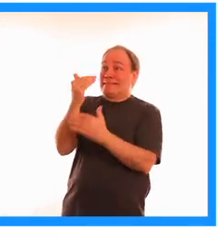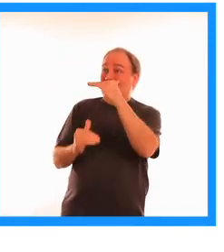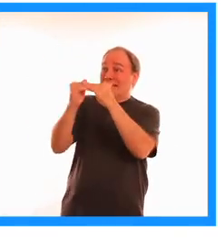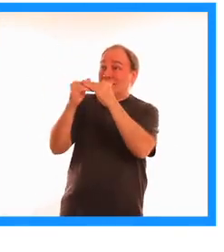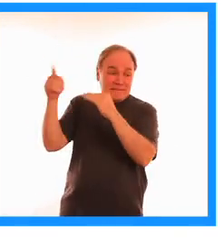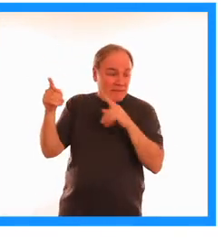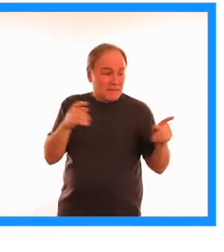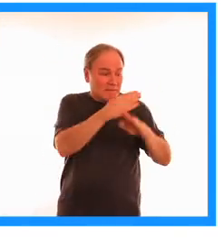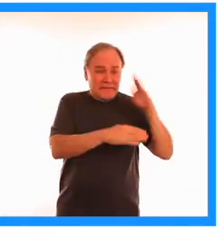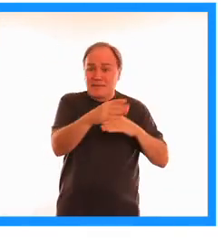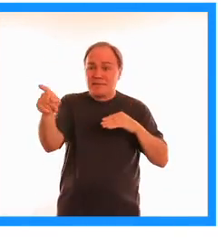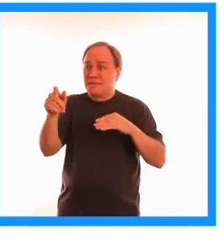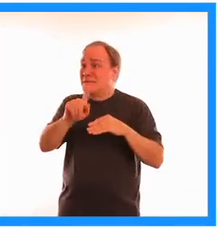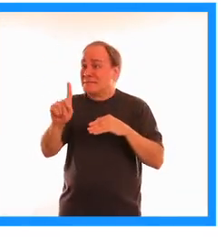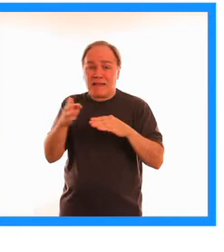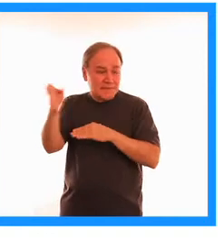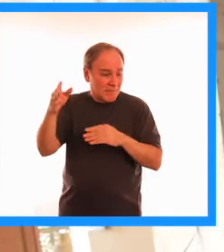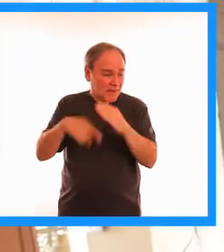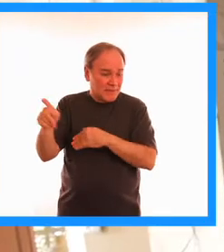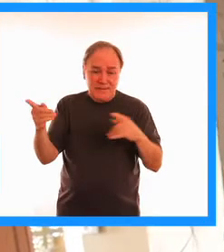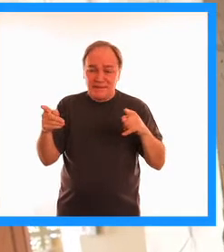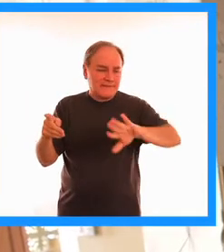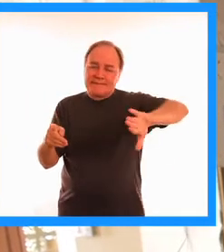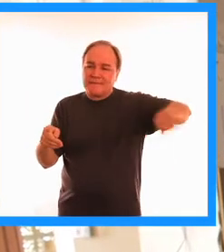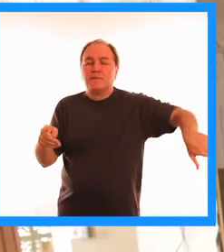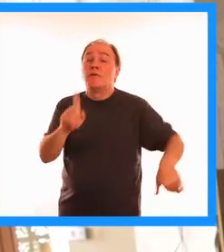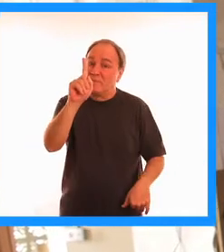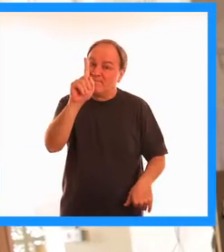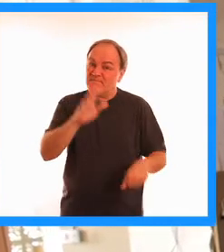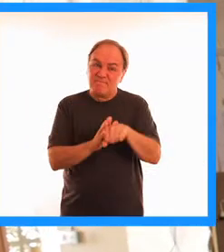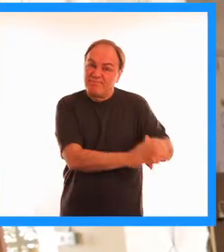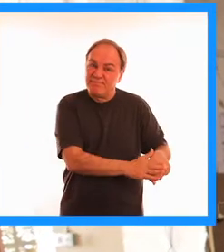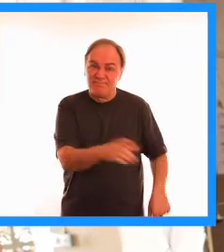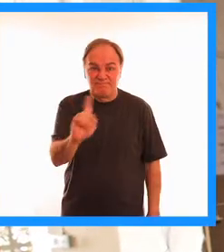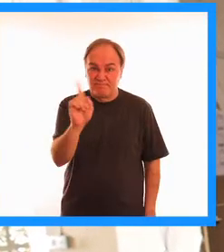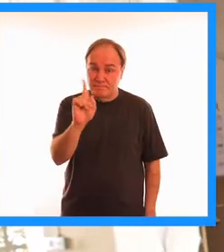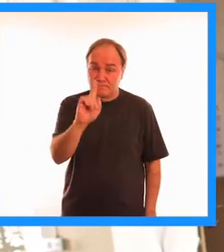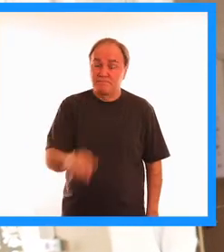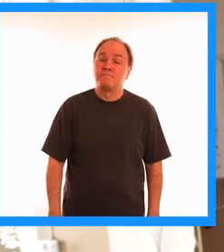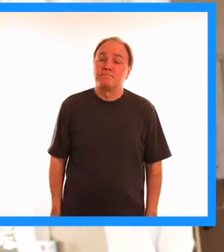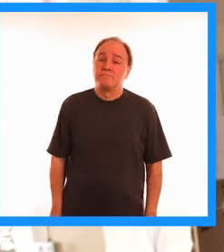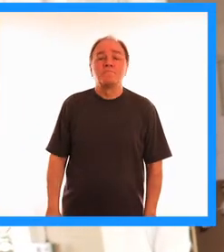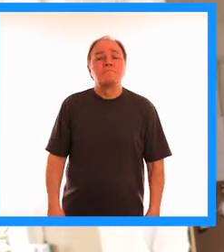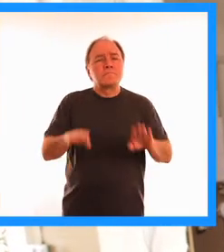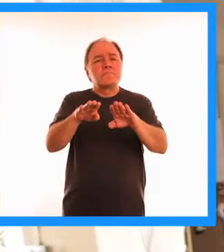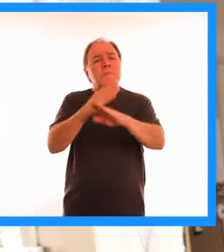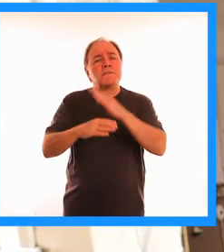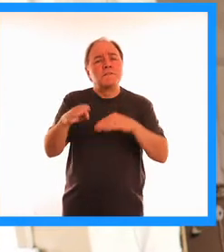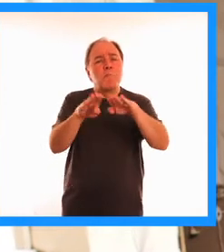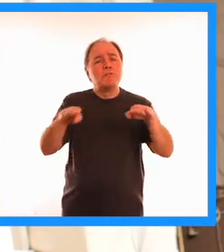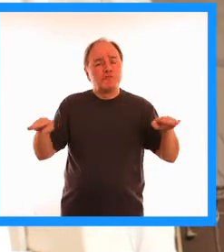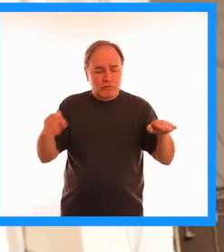to attend the same classes with additional support as needed. It requires physical accommodation as well as a new